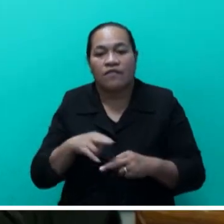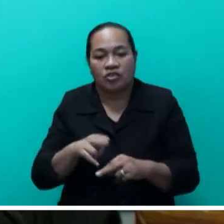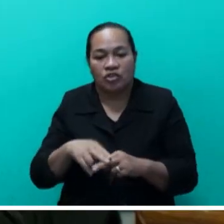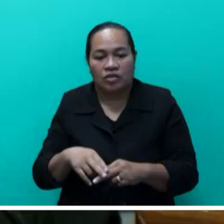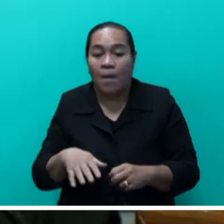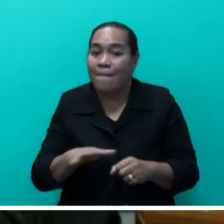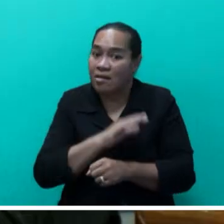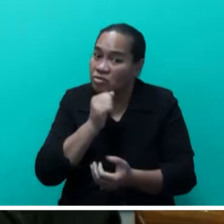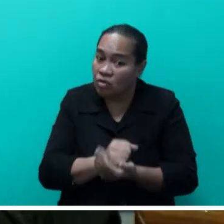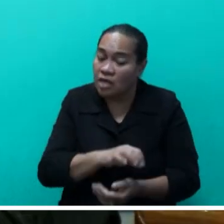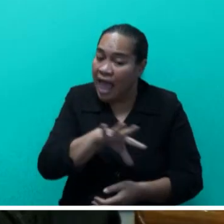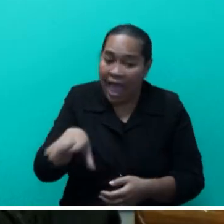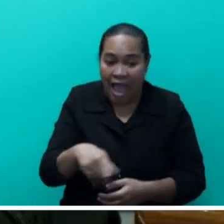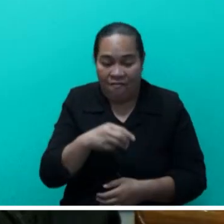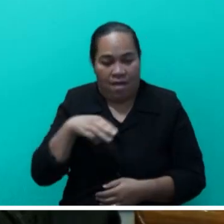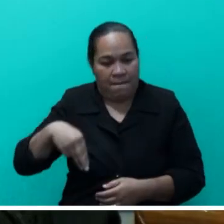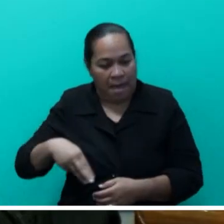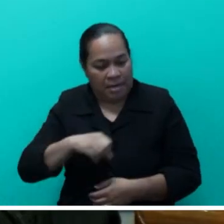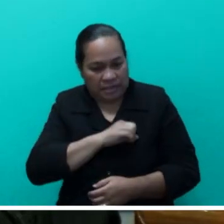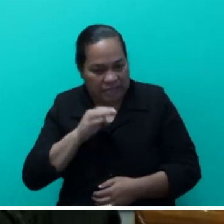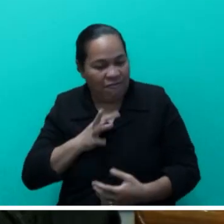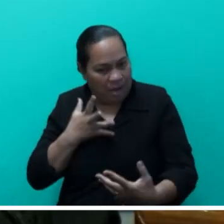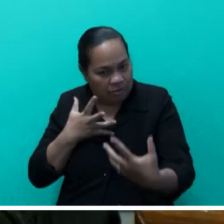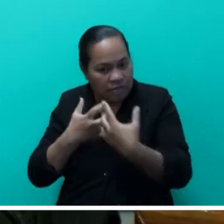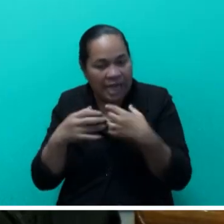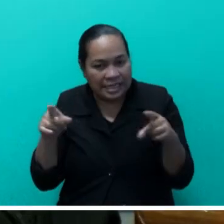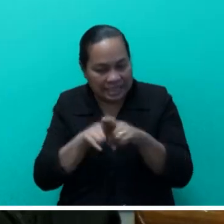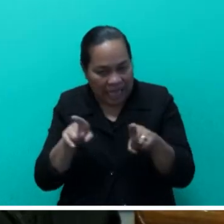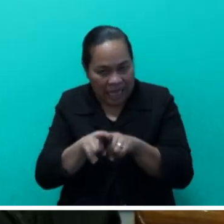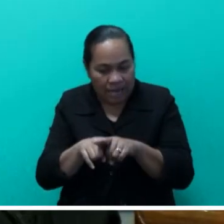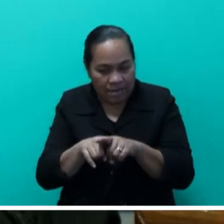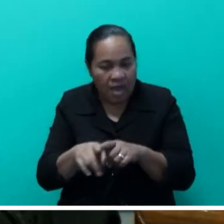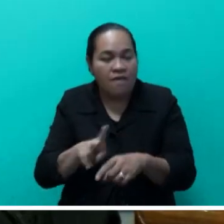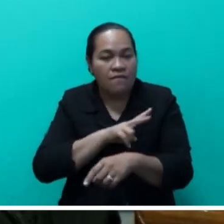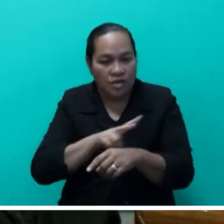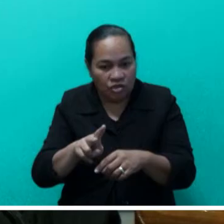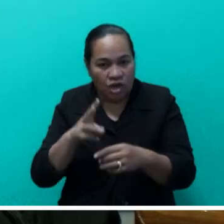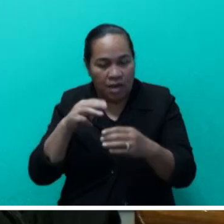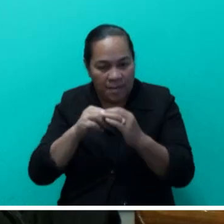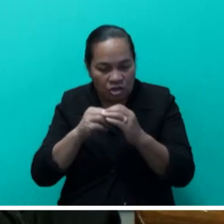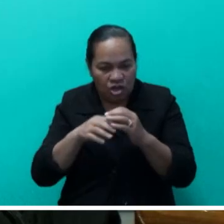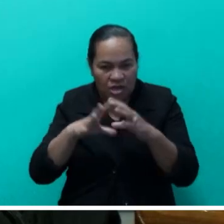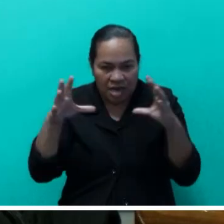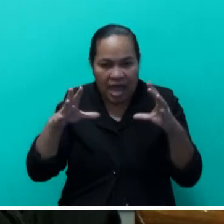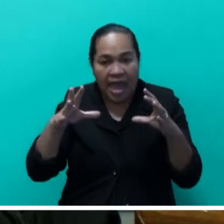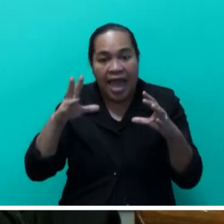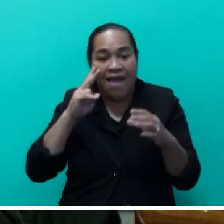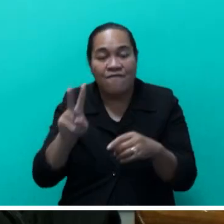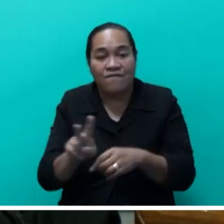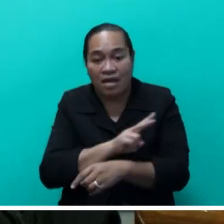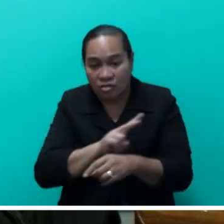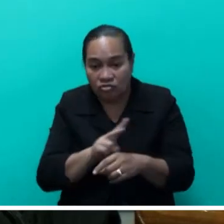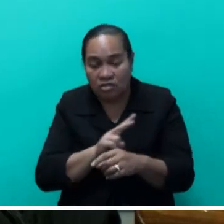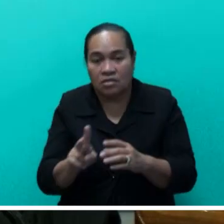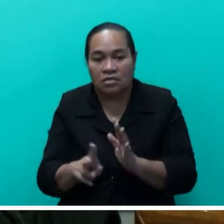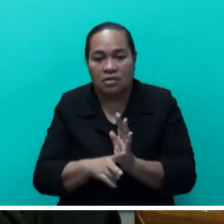ensuring that every member of our staff is aligned with the Ministry's new mission, vision, and values. The socialization process is a transformative